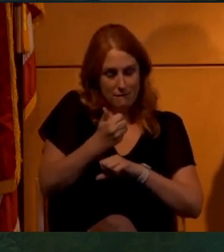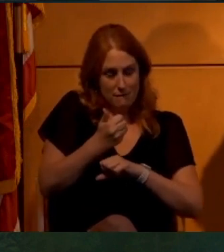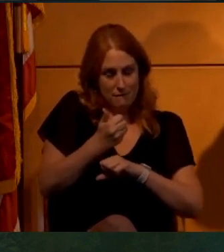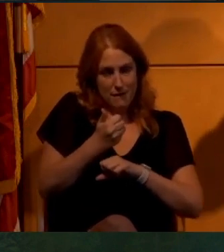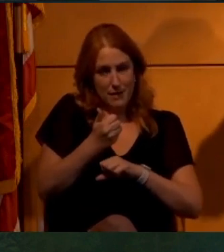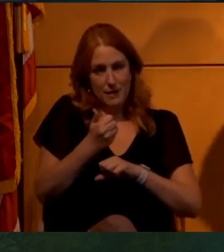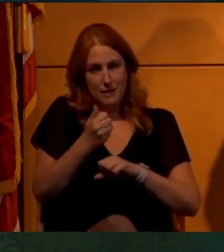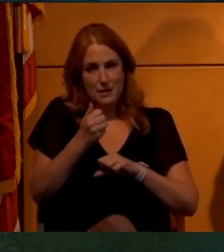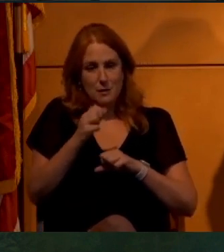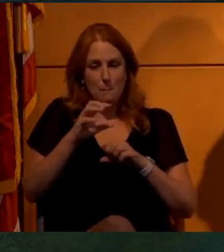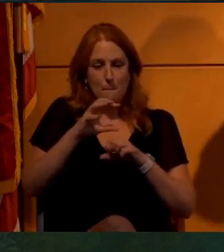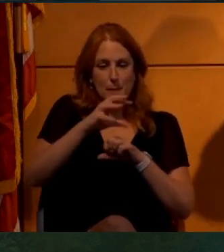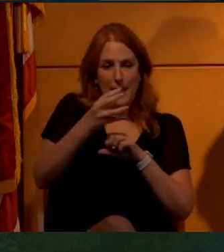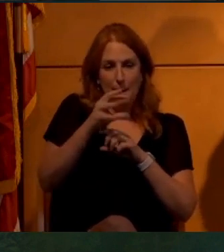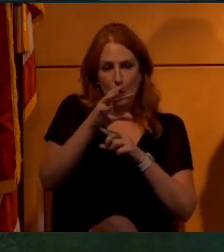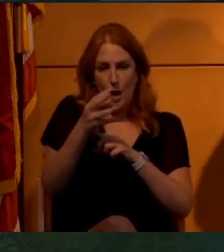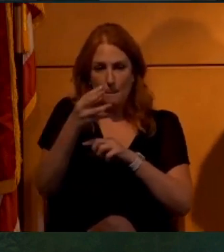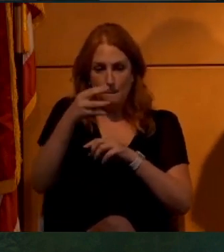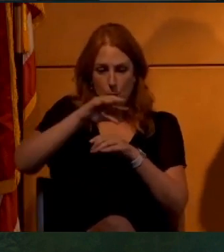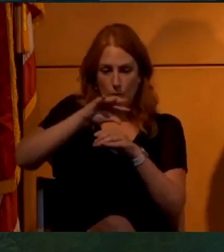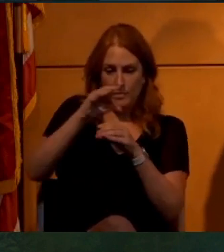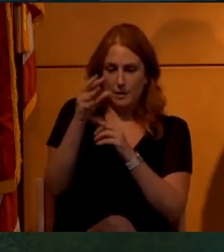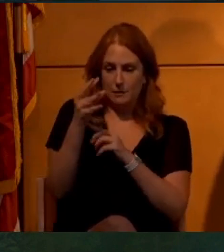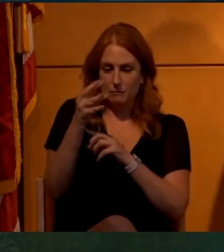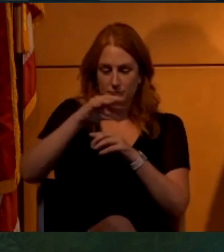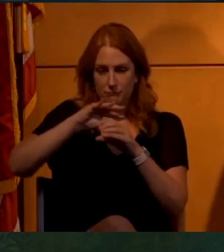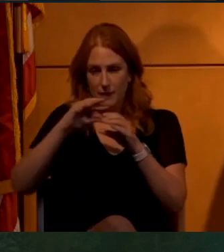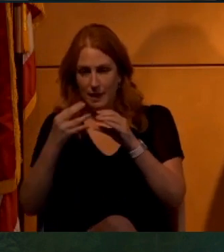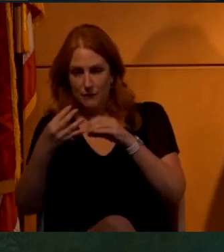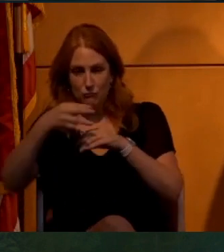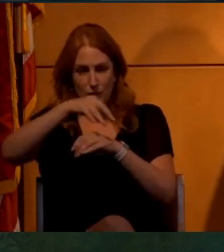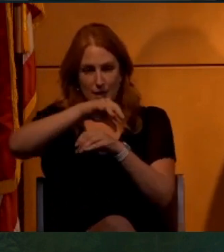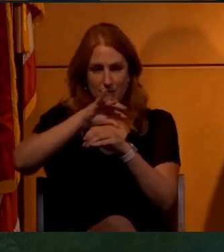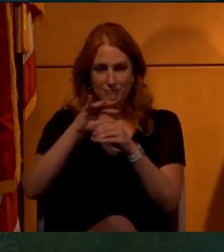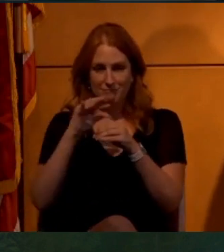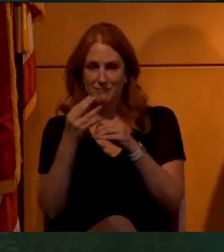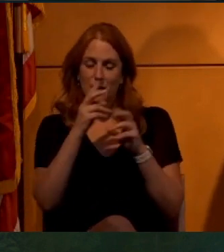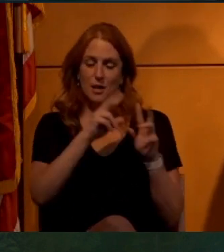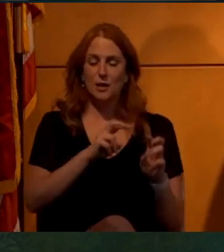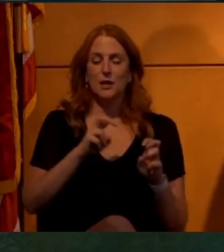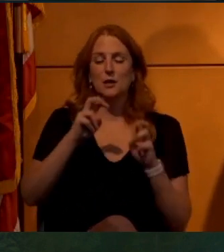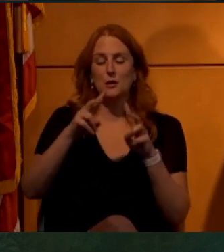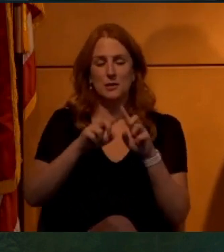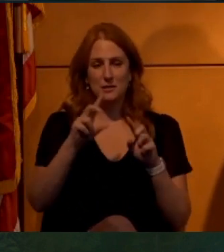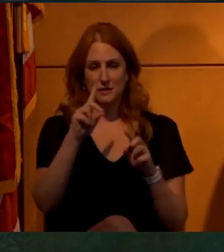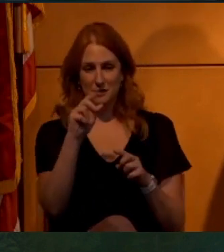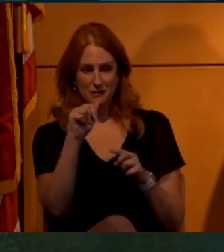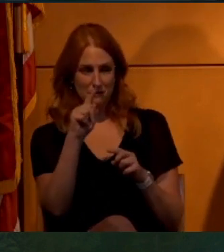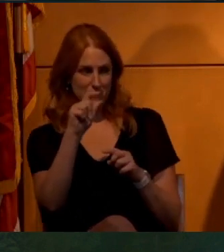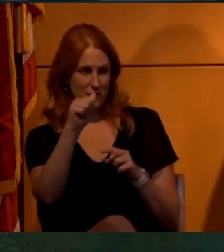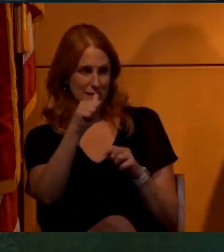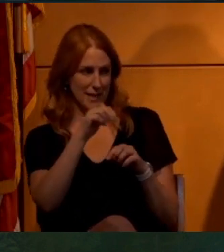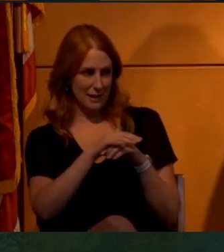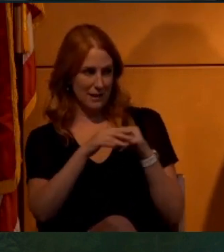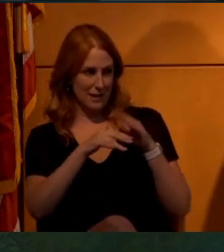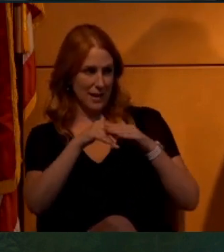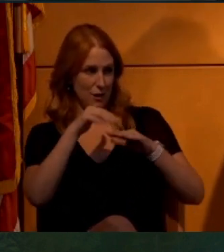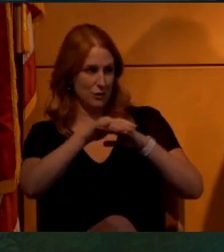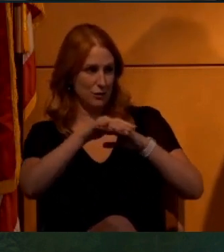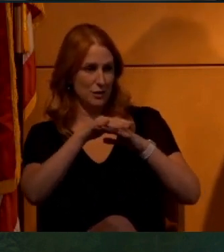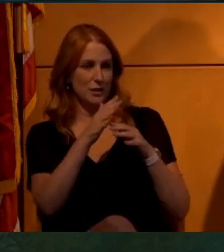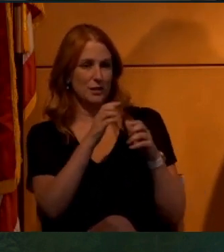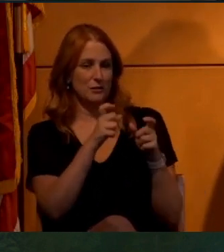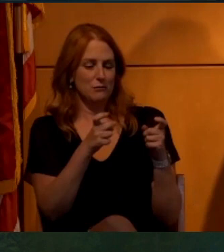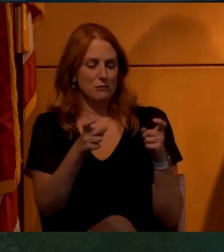can move your camera position up and down, pan left, right, and you can load various data layers as you control your